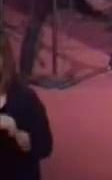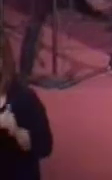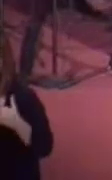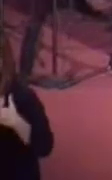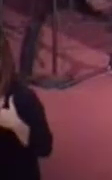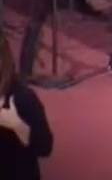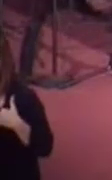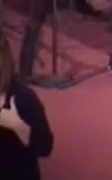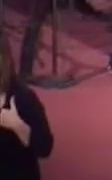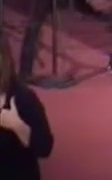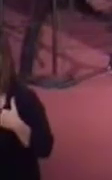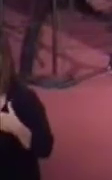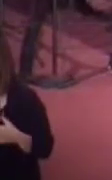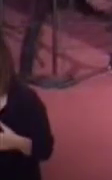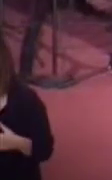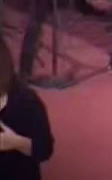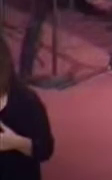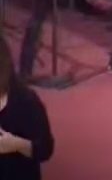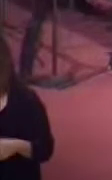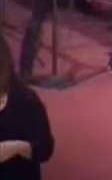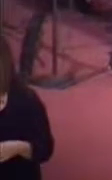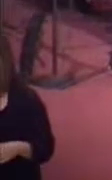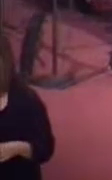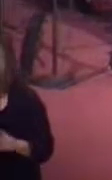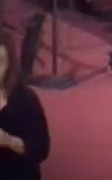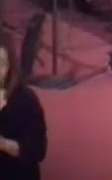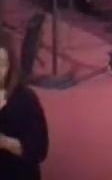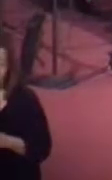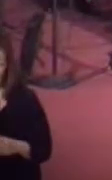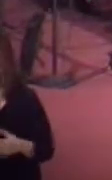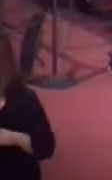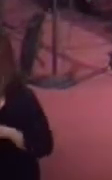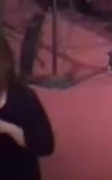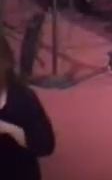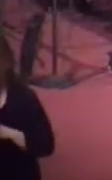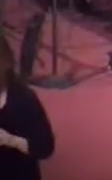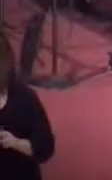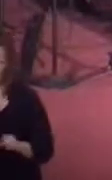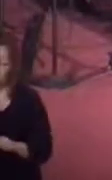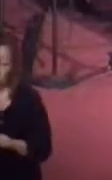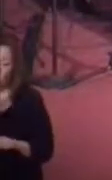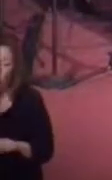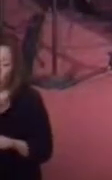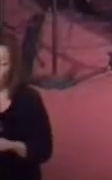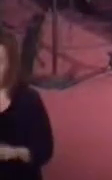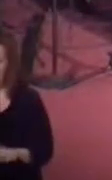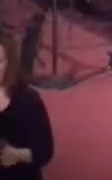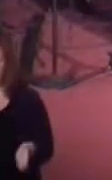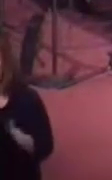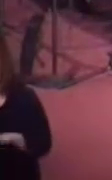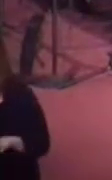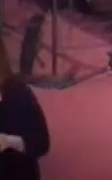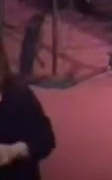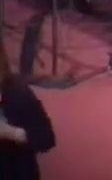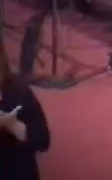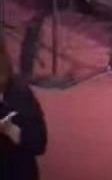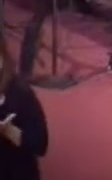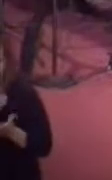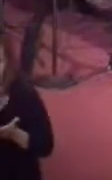the life of Paul at all, he was beaten, he was stripped naked, he was stoned and actually died and came back to life. And you can read